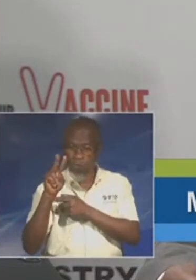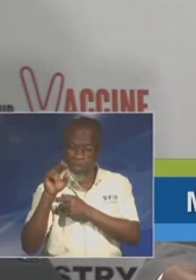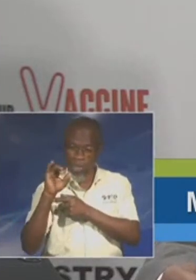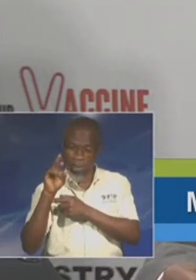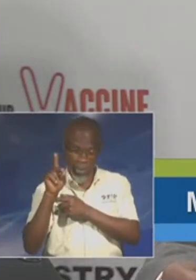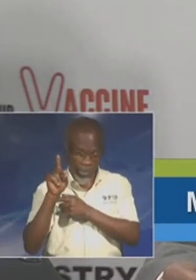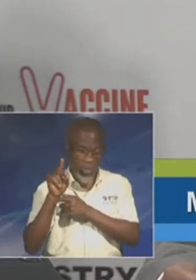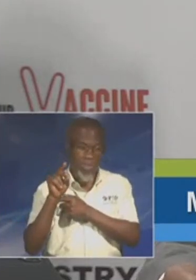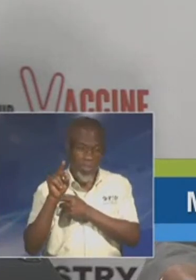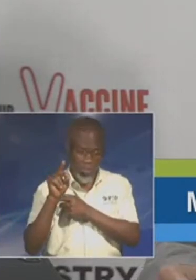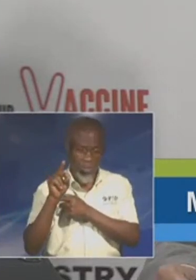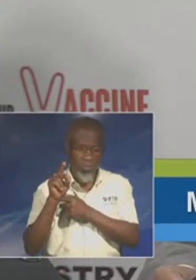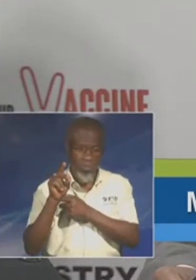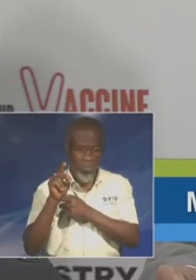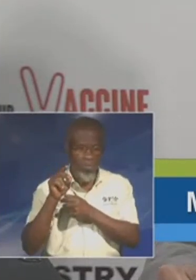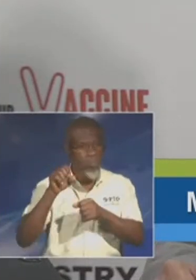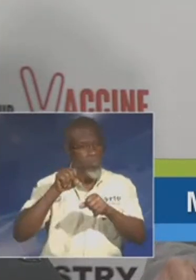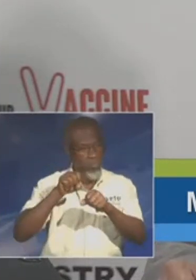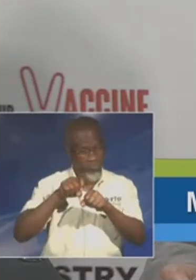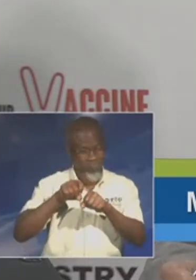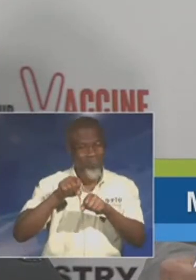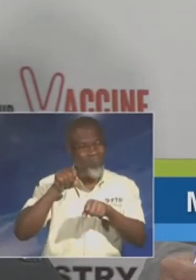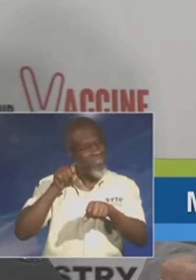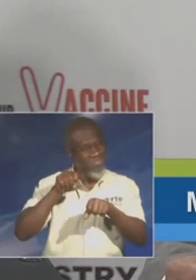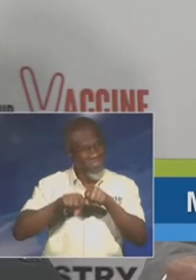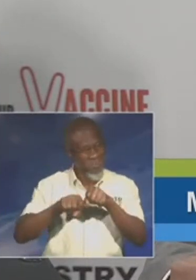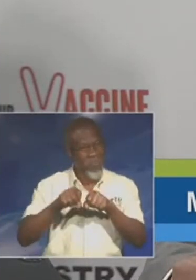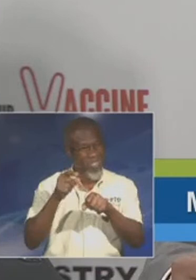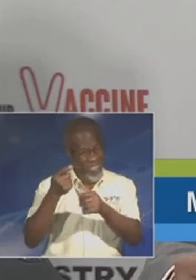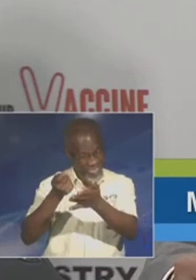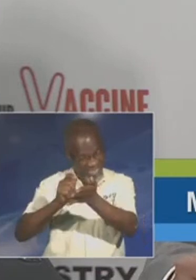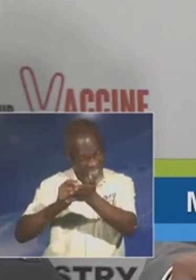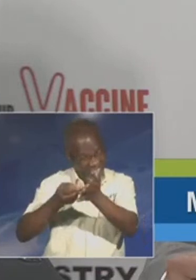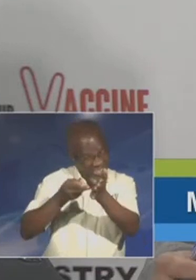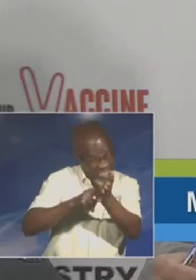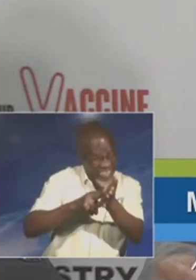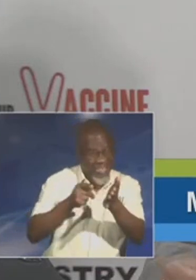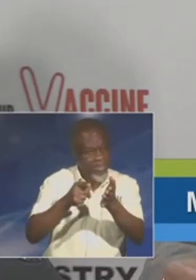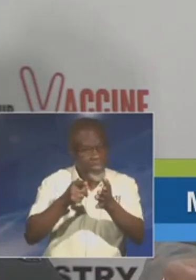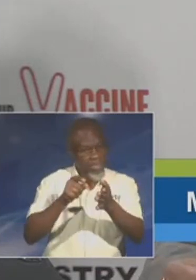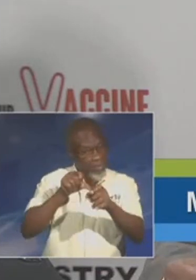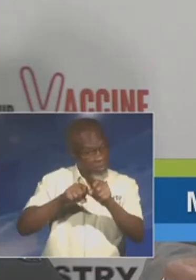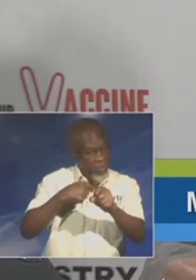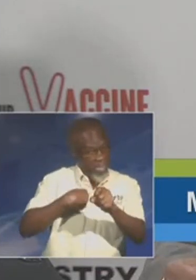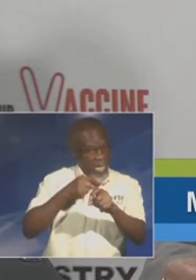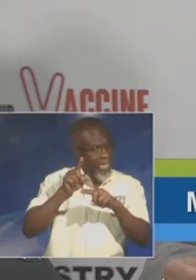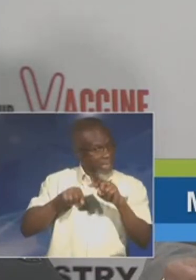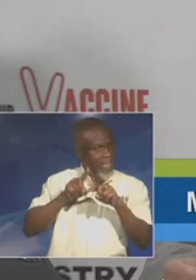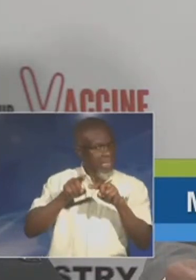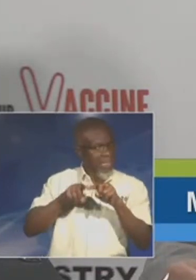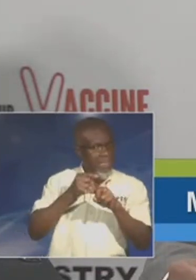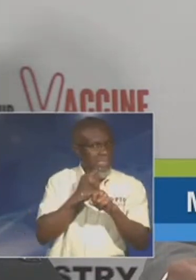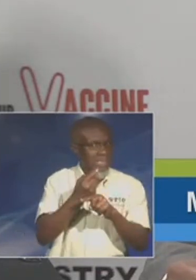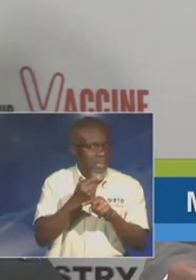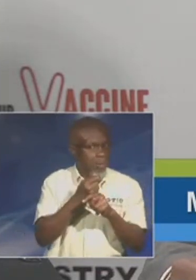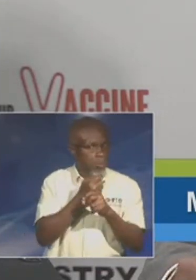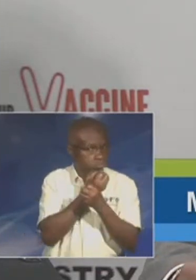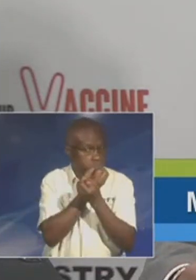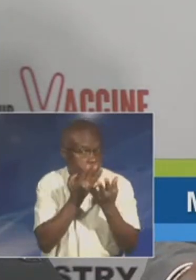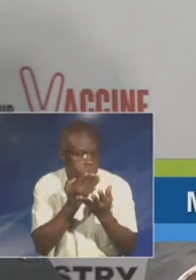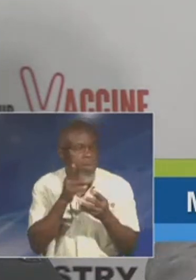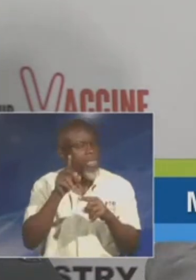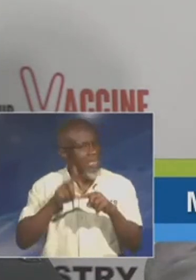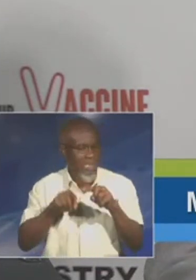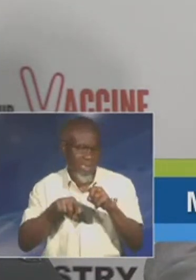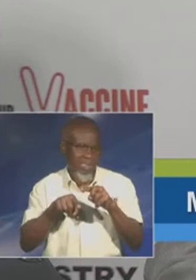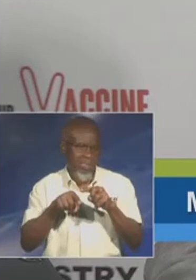Pfizer, so that prevents me from talking too much in the public domain until things are signed, sealed, and delivered.